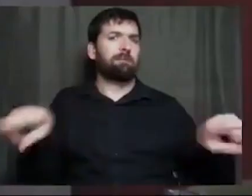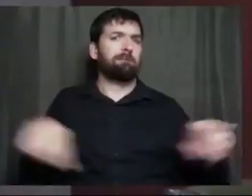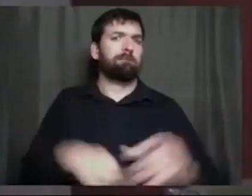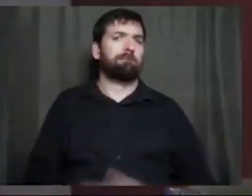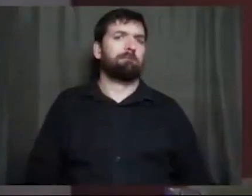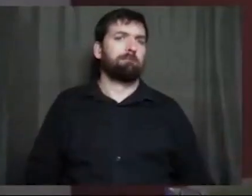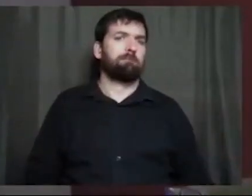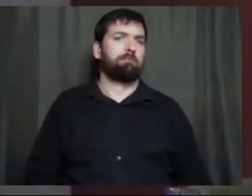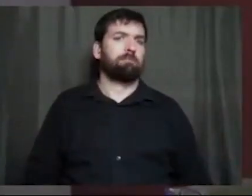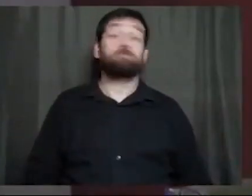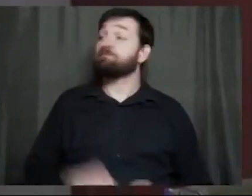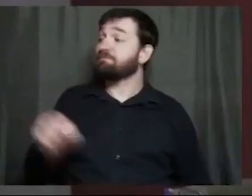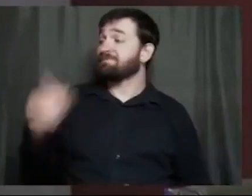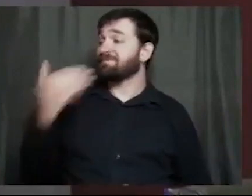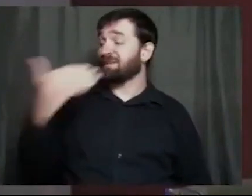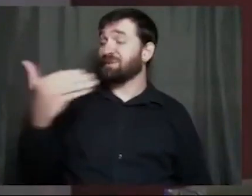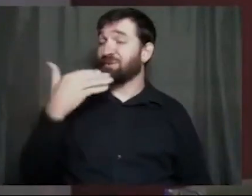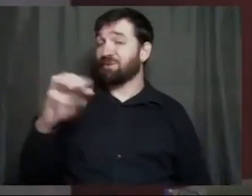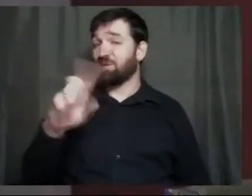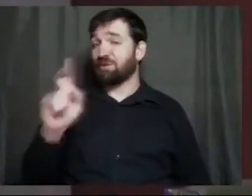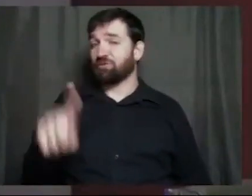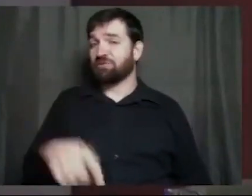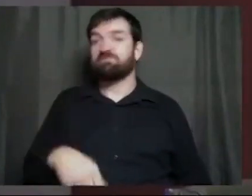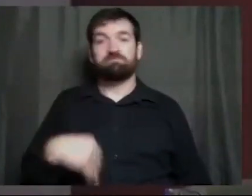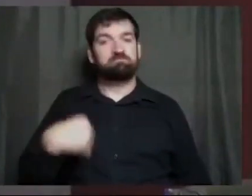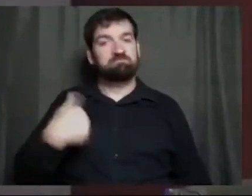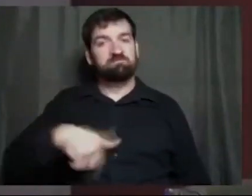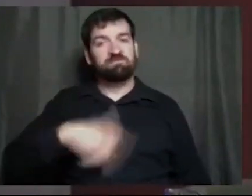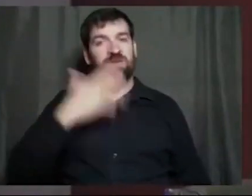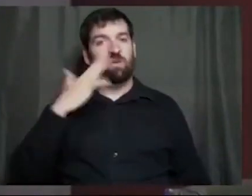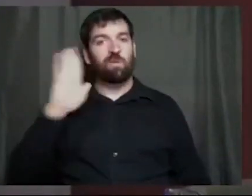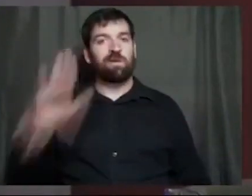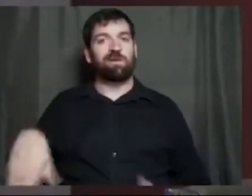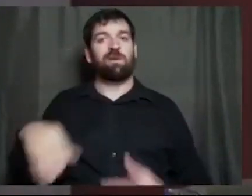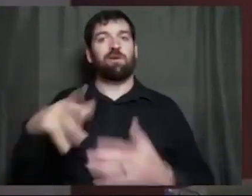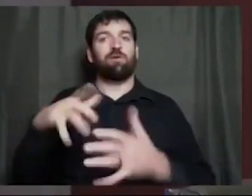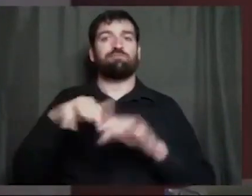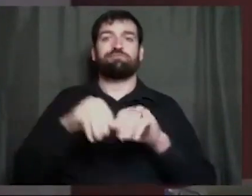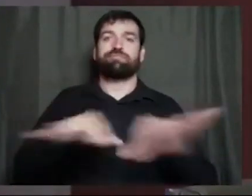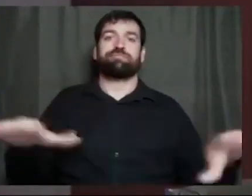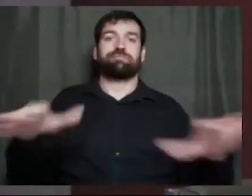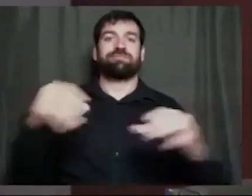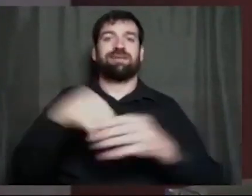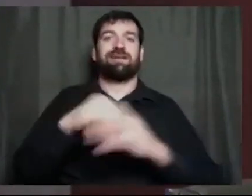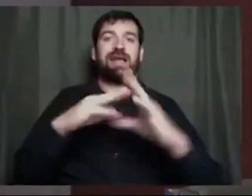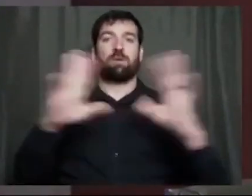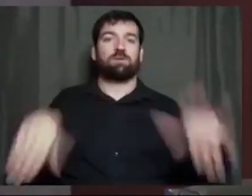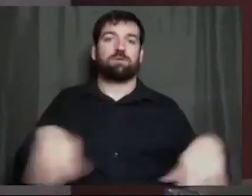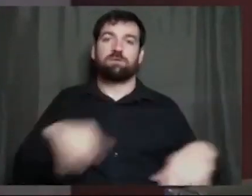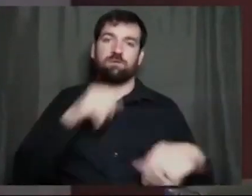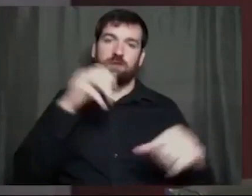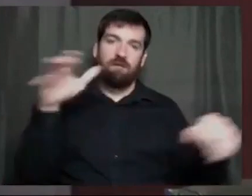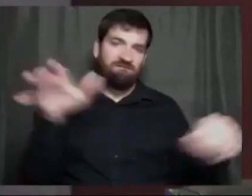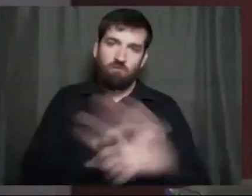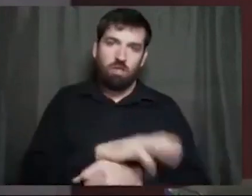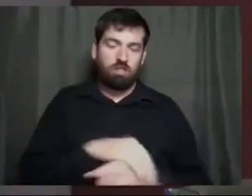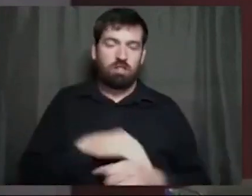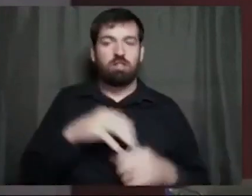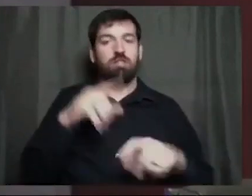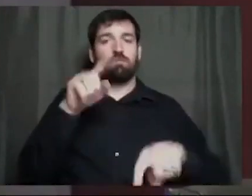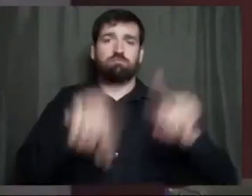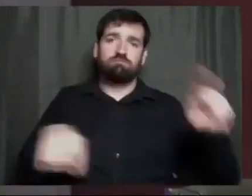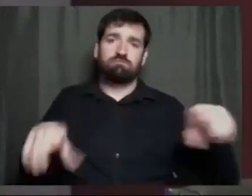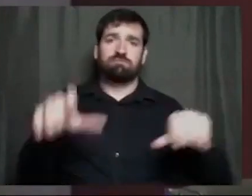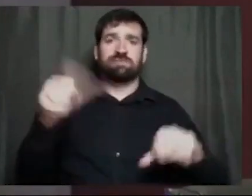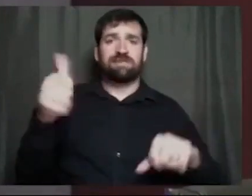that's a great question. So we know that household transmission is not complete. So depending on the study you look at, it ranges from 10% to